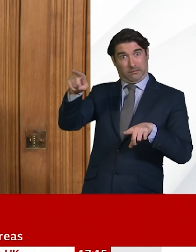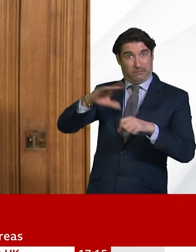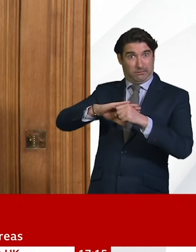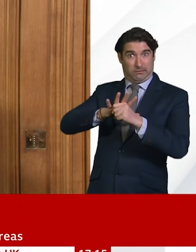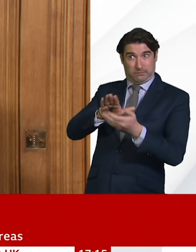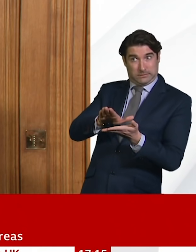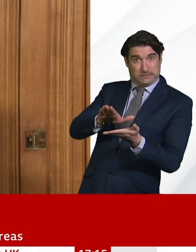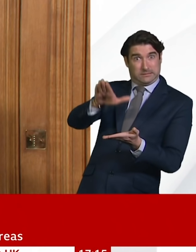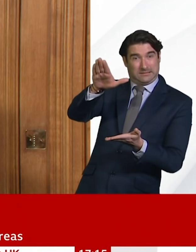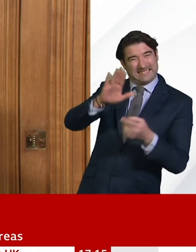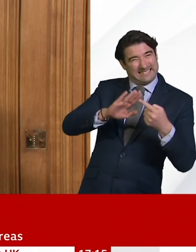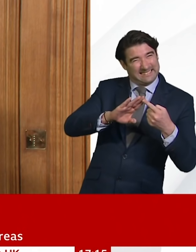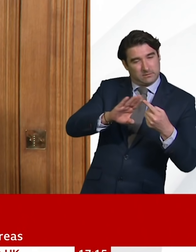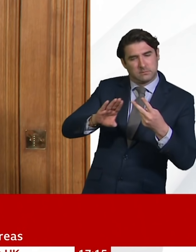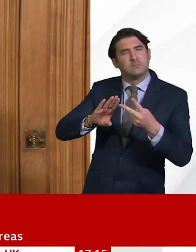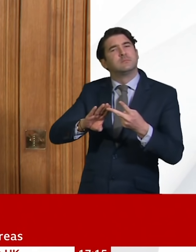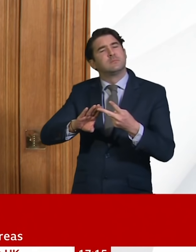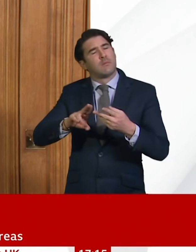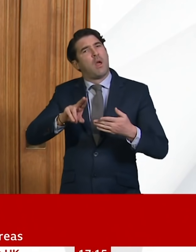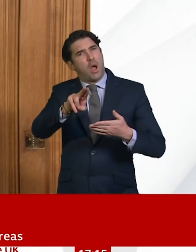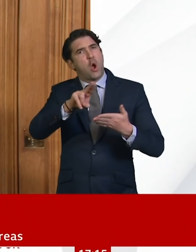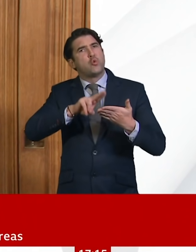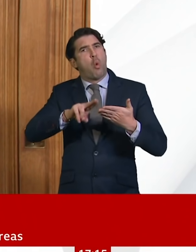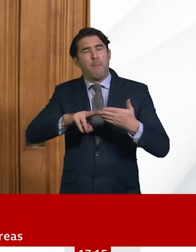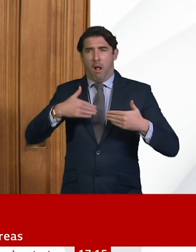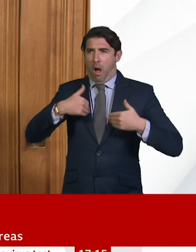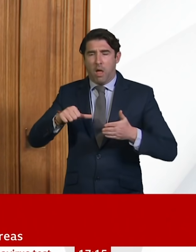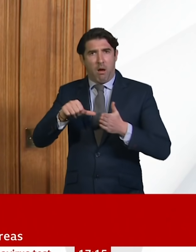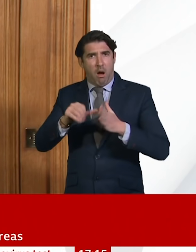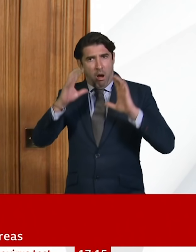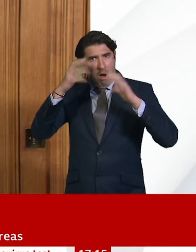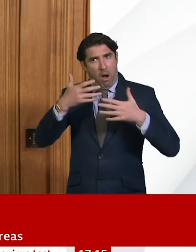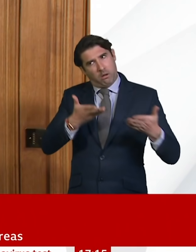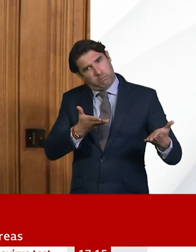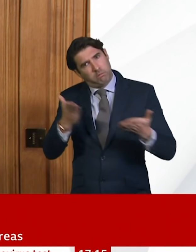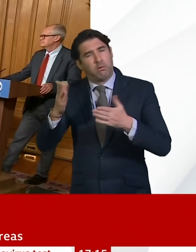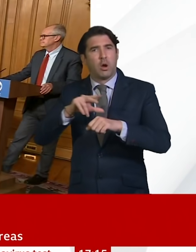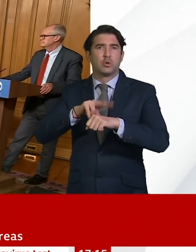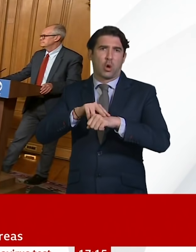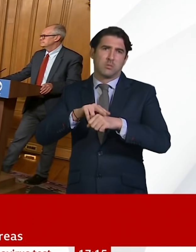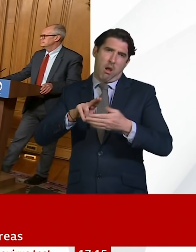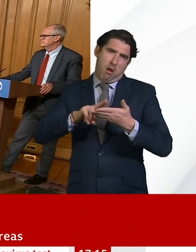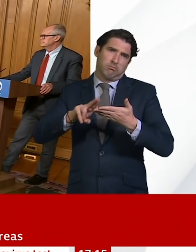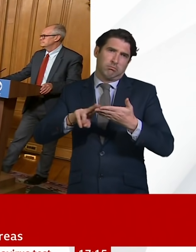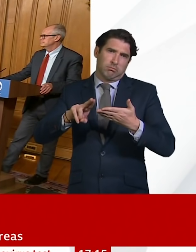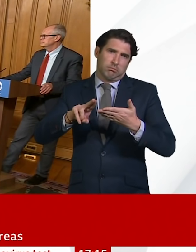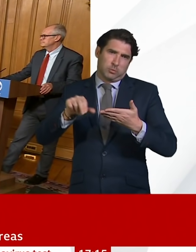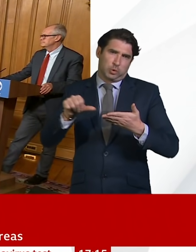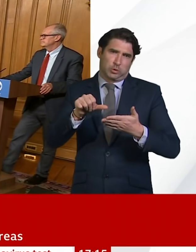direction, particularly in these areas which have seen rapid increases in cases. We now have an animation.